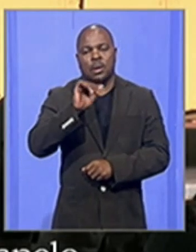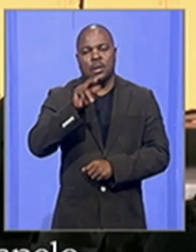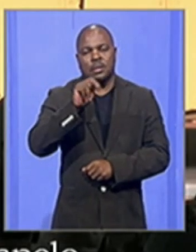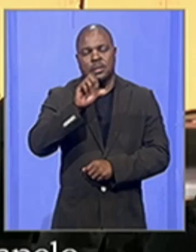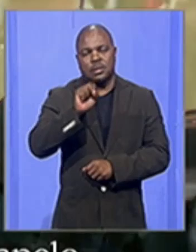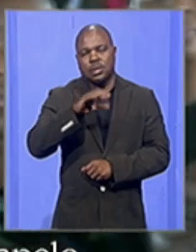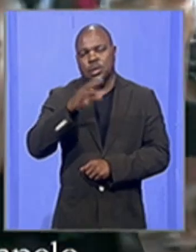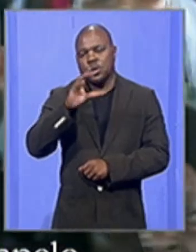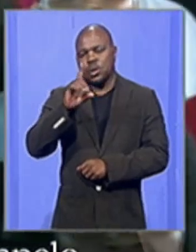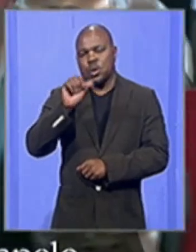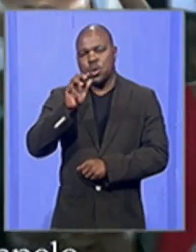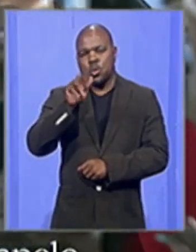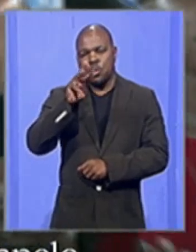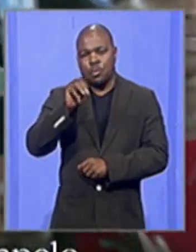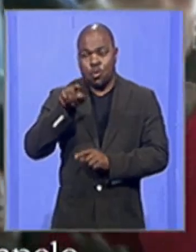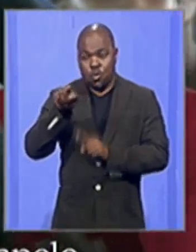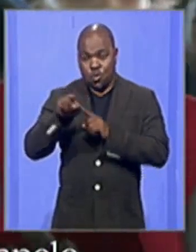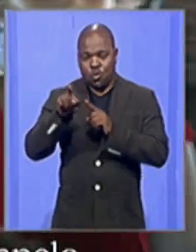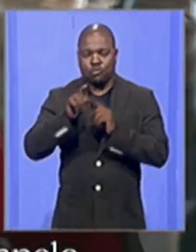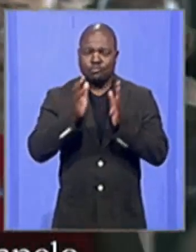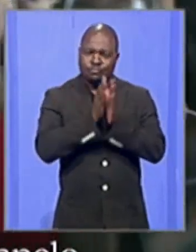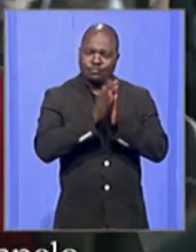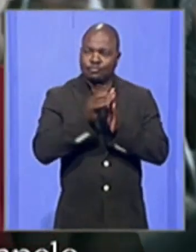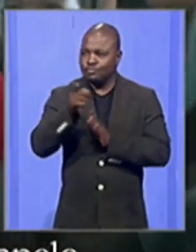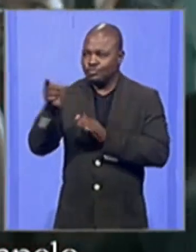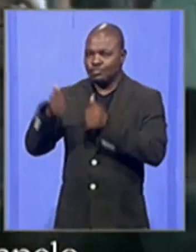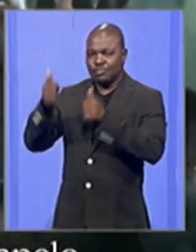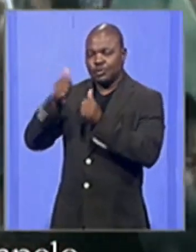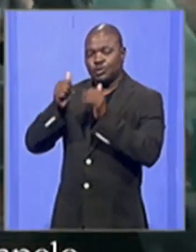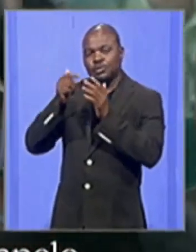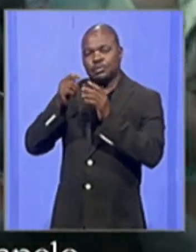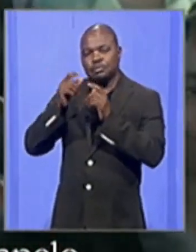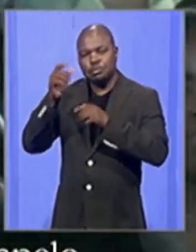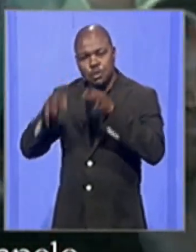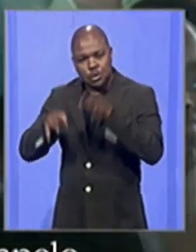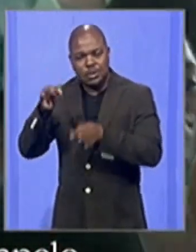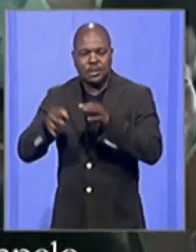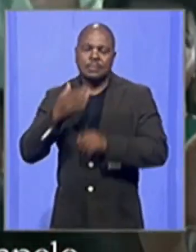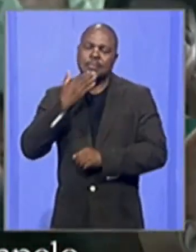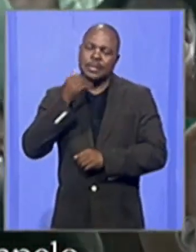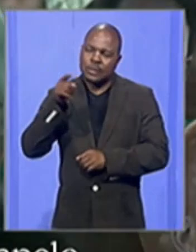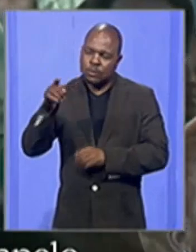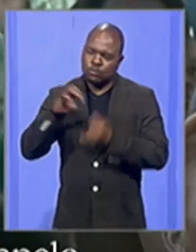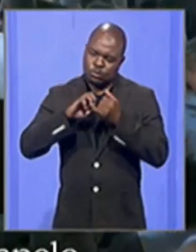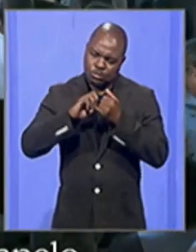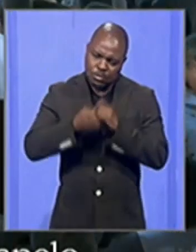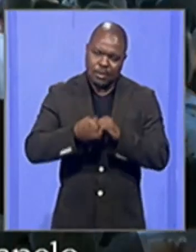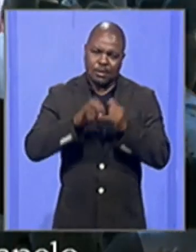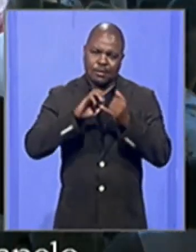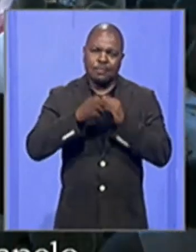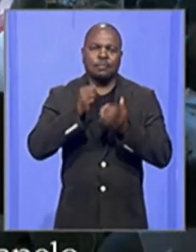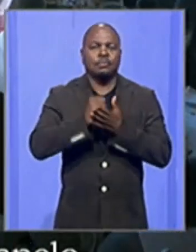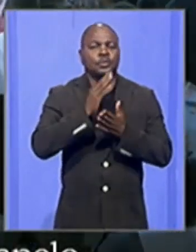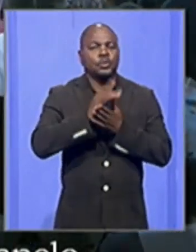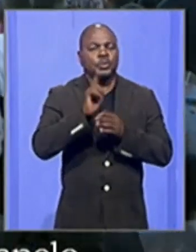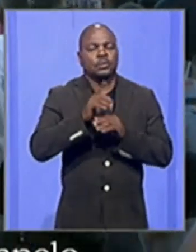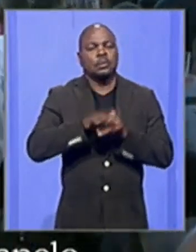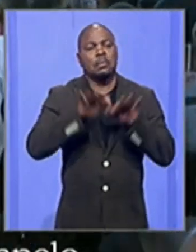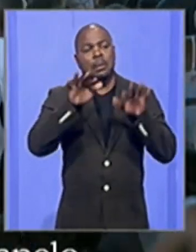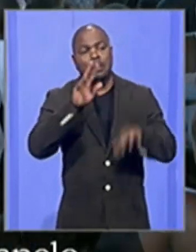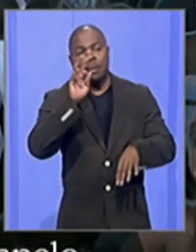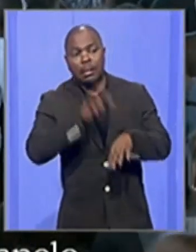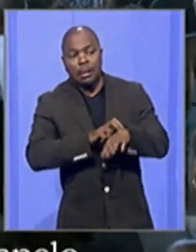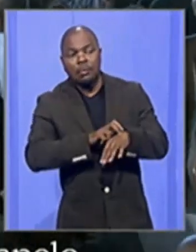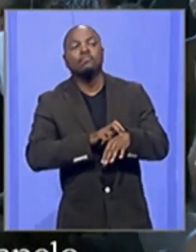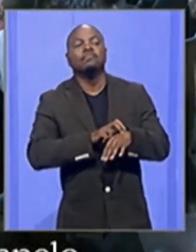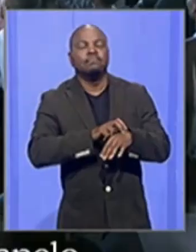eo o ikwetse go baeteledipele ba dipolotiki gore ba dire tsotlhe tse di mo matleng a bone go netefatsa gore ba baya ditlhokwa tsa baagi kwa